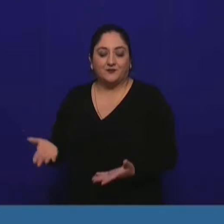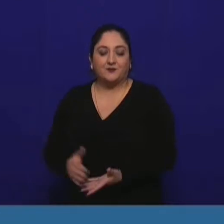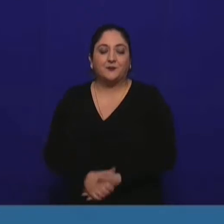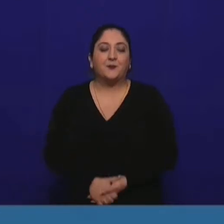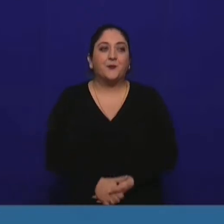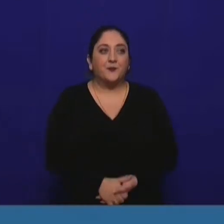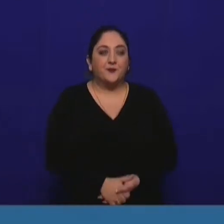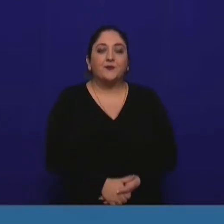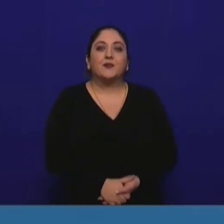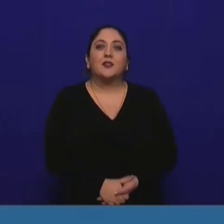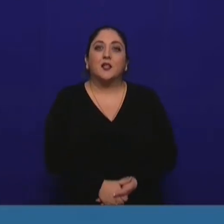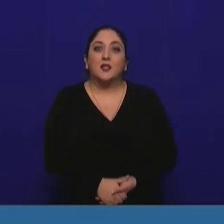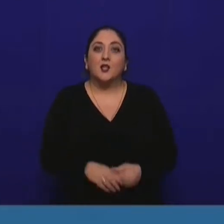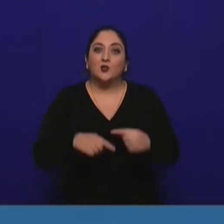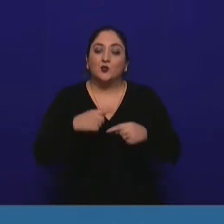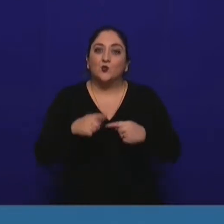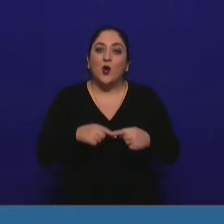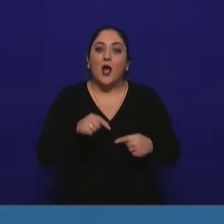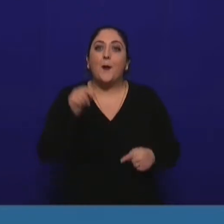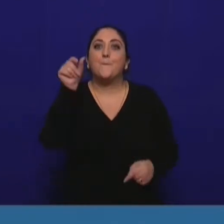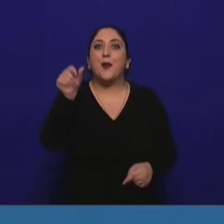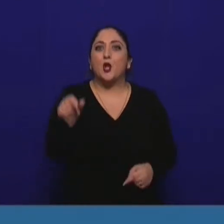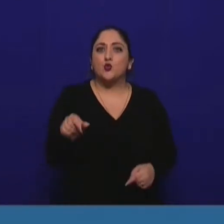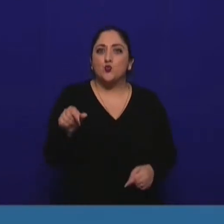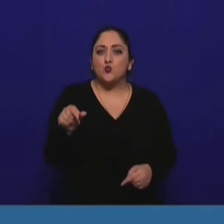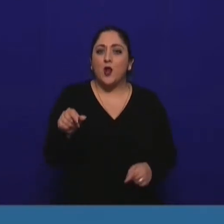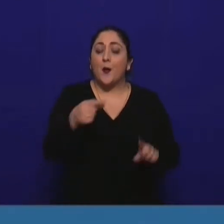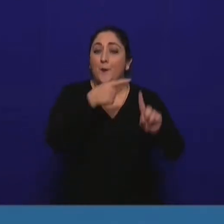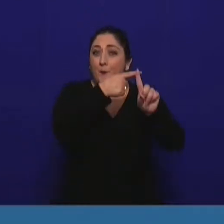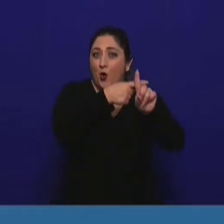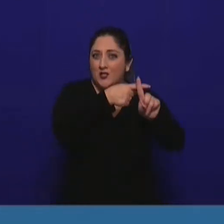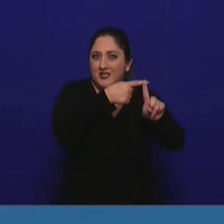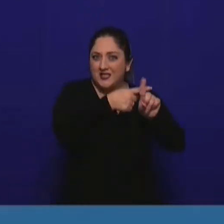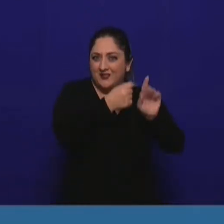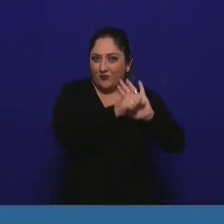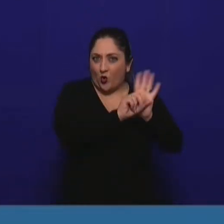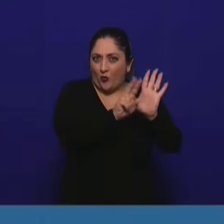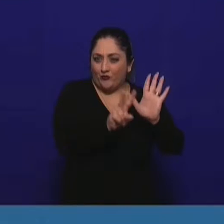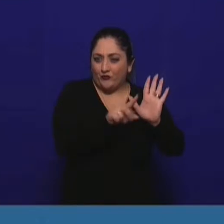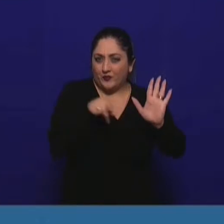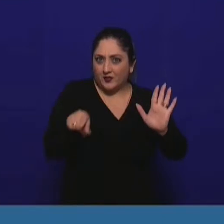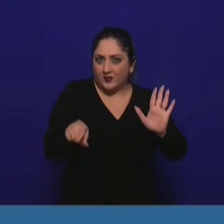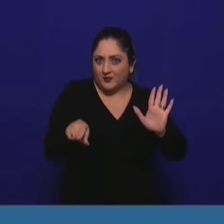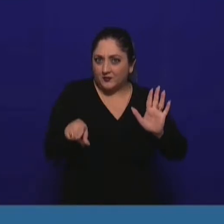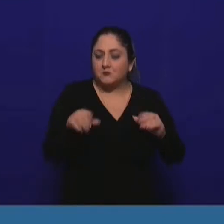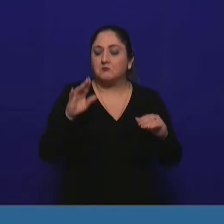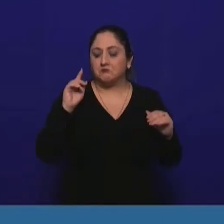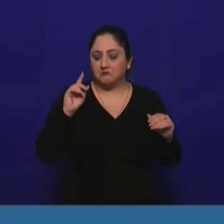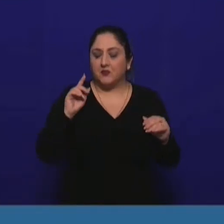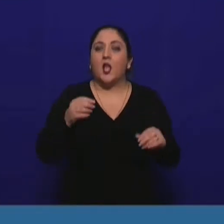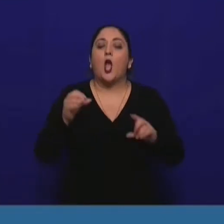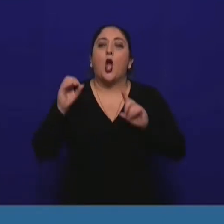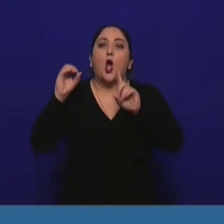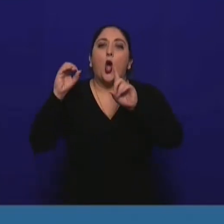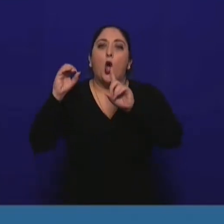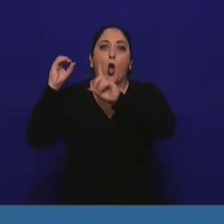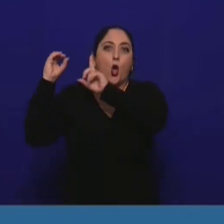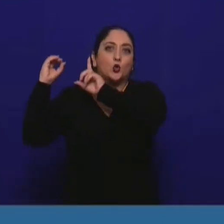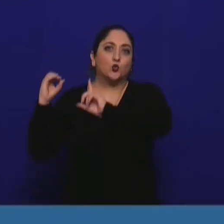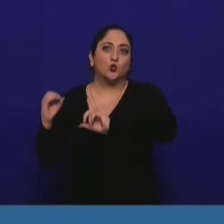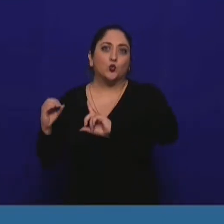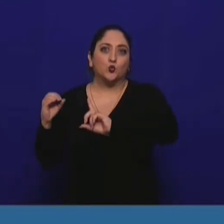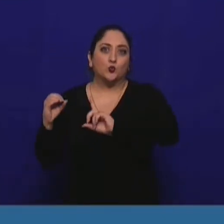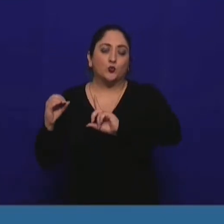Fuq il-persuni li jkunu pożittivi, aħna dejjem nimxu mal-evidenza li tkun qiegħda toħroġ. Infatti f'Ottubru l-European